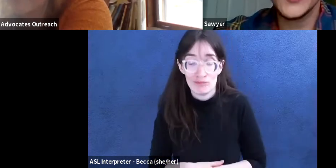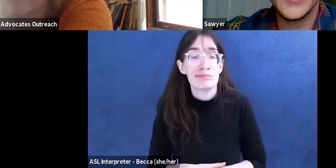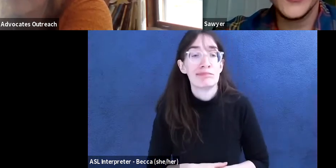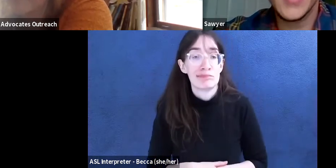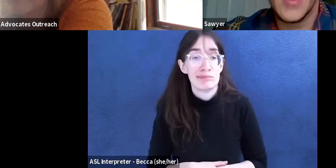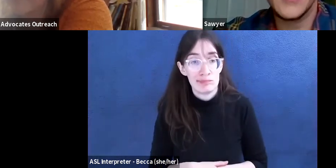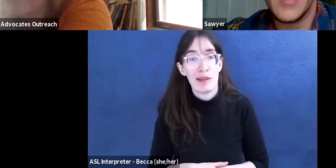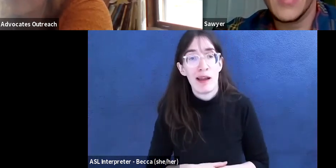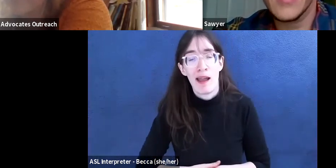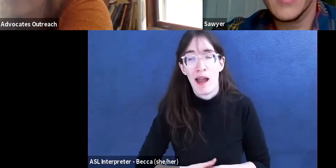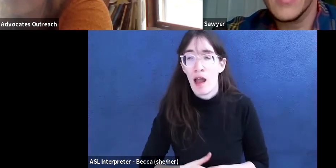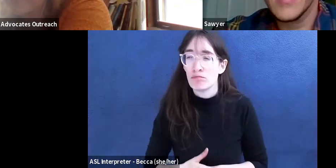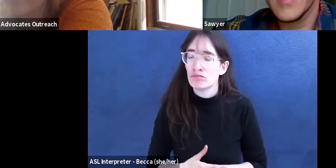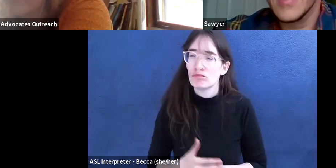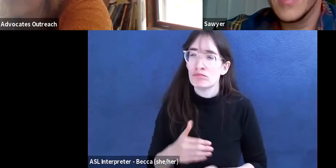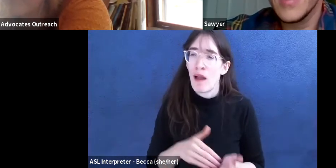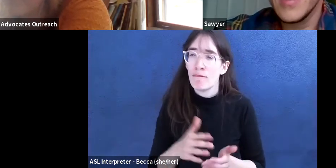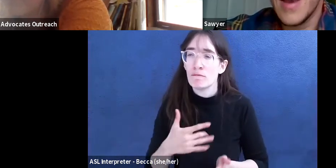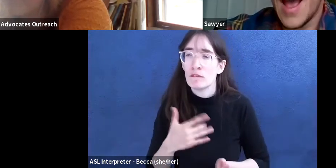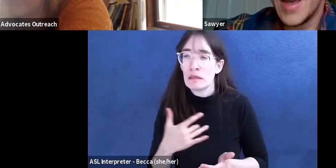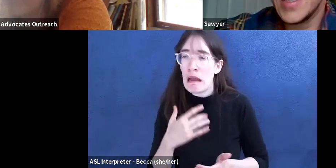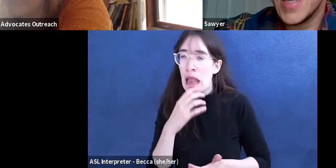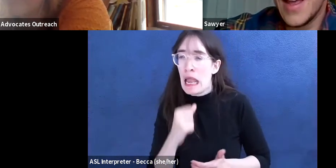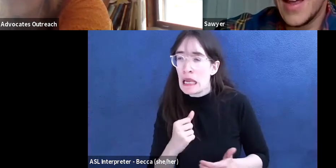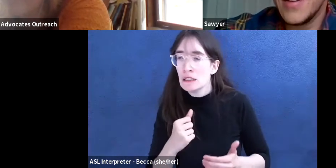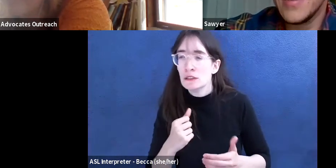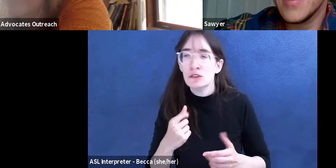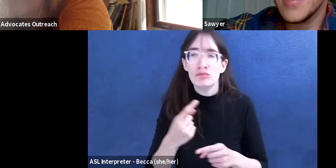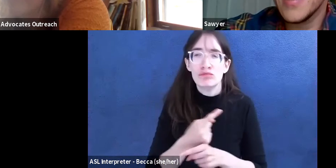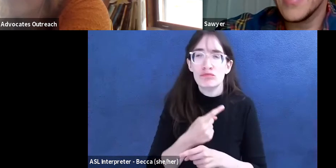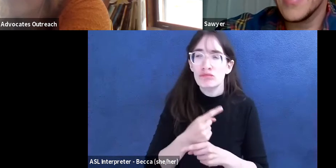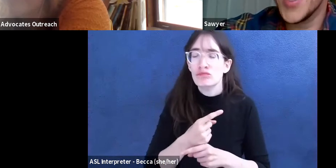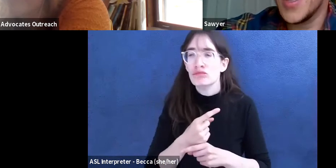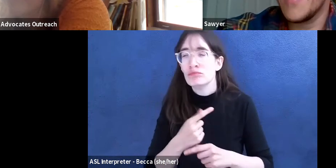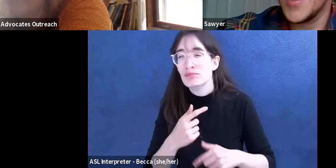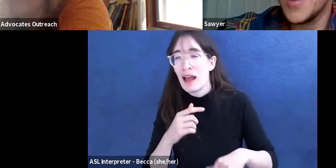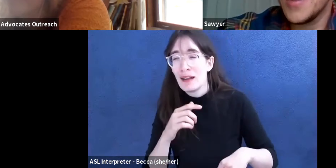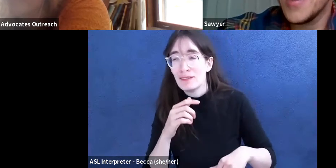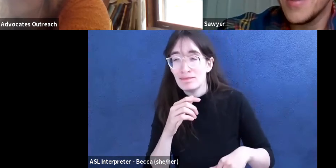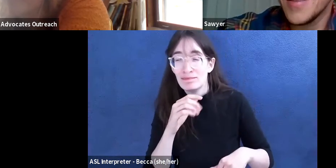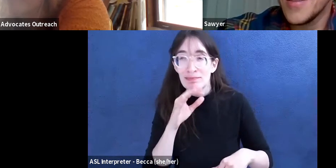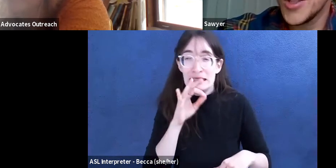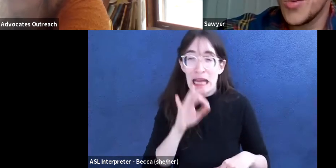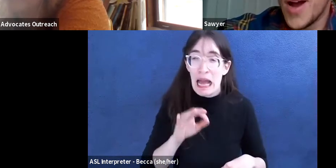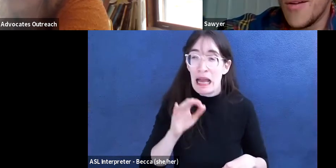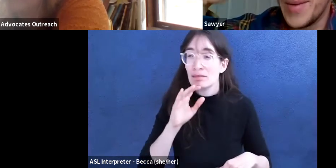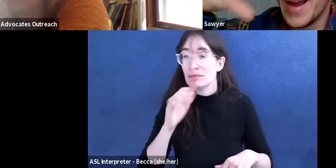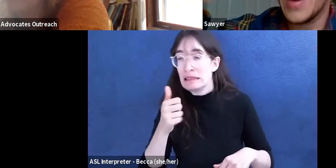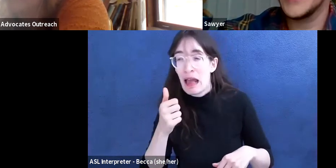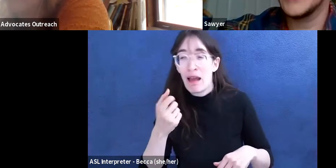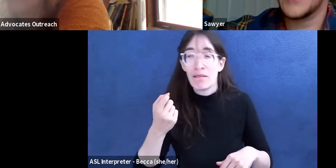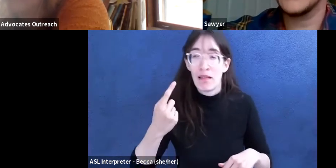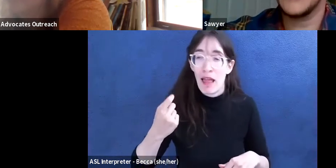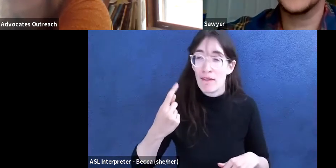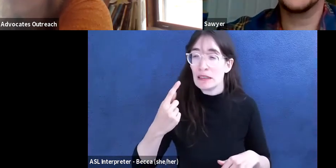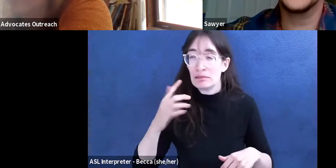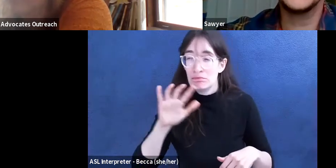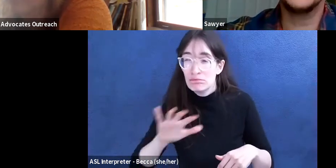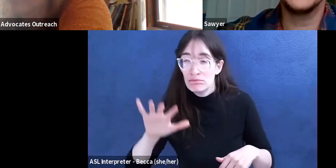you know, from the adults in your life, like what kind of experiences they had with puberty, or